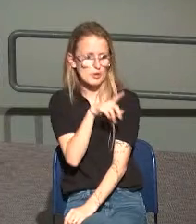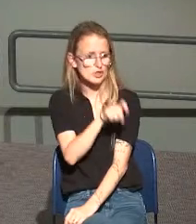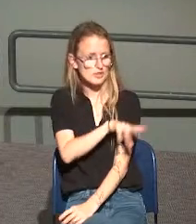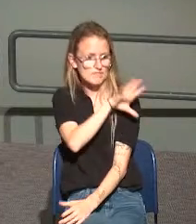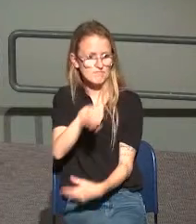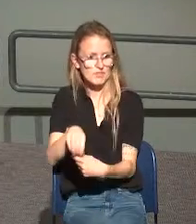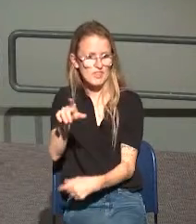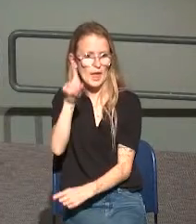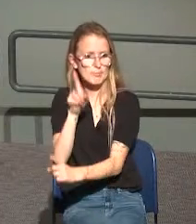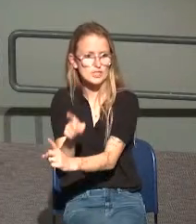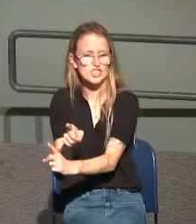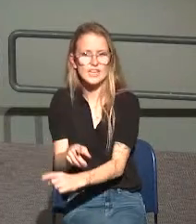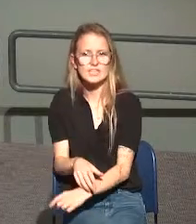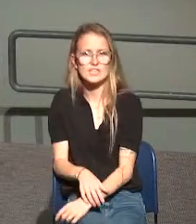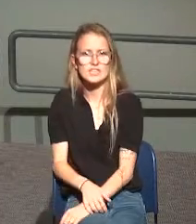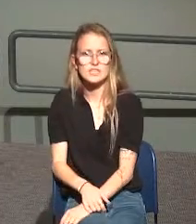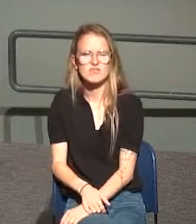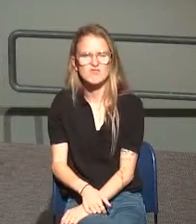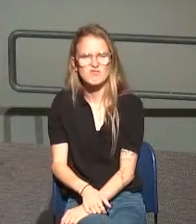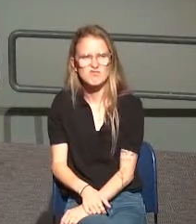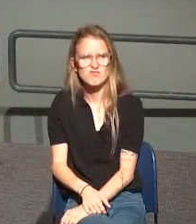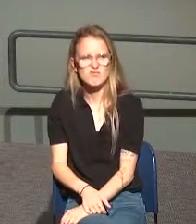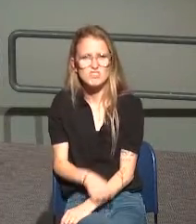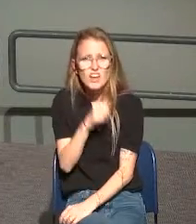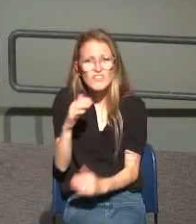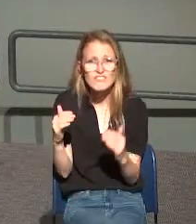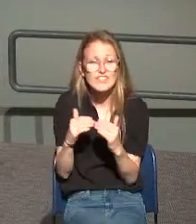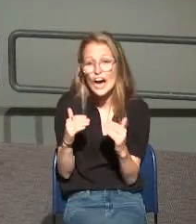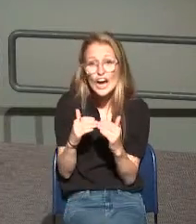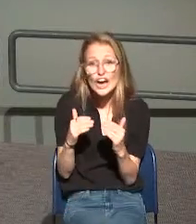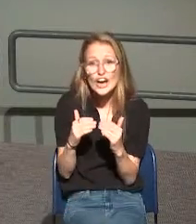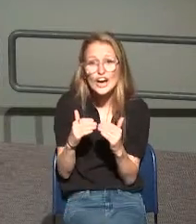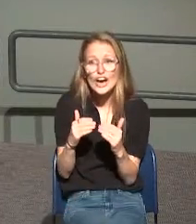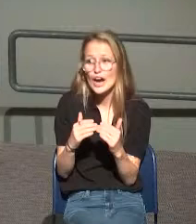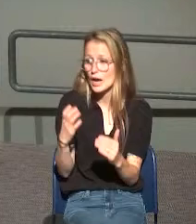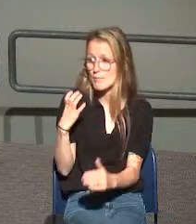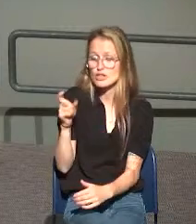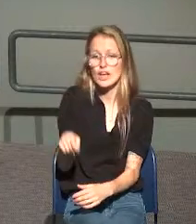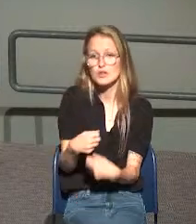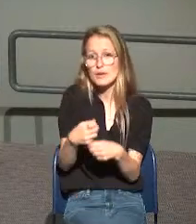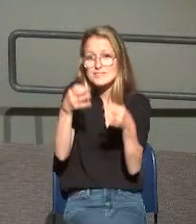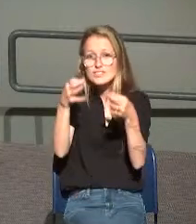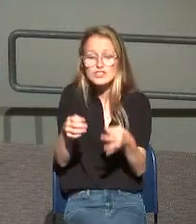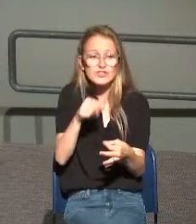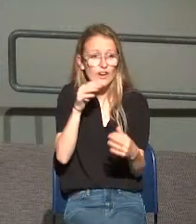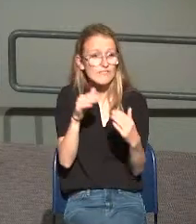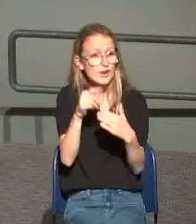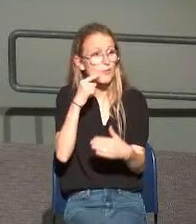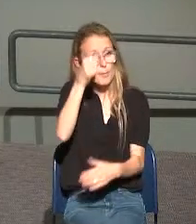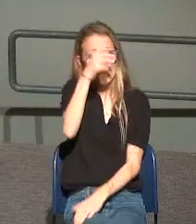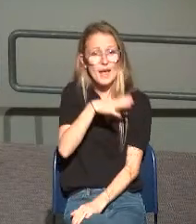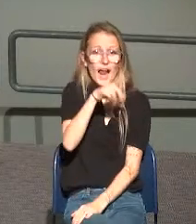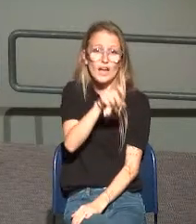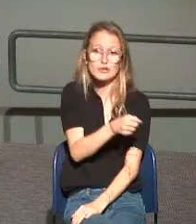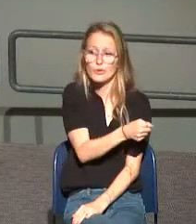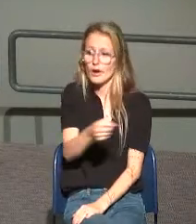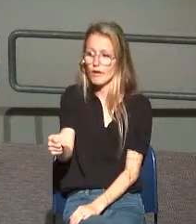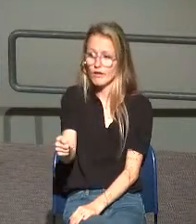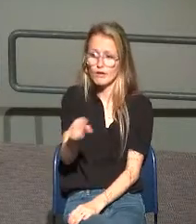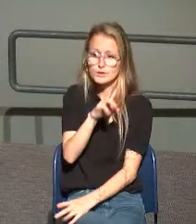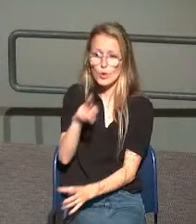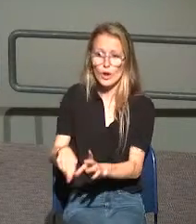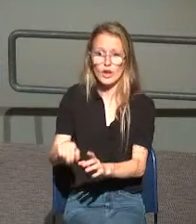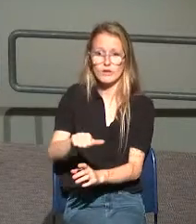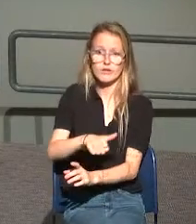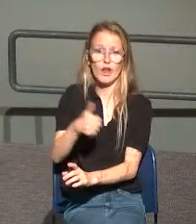mission. And so it wasn't fair to these commanders who had to make these decisions. It wasn't fair to the men who had to come in,